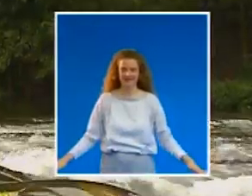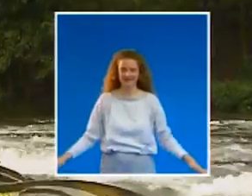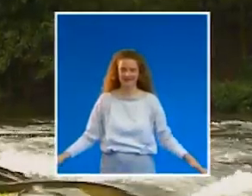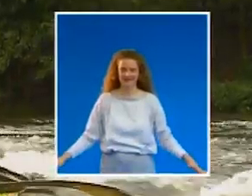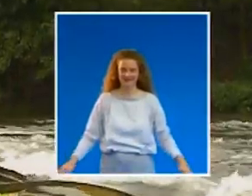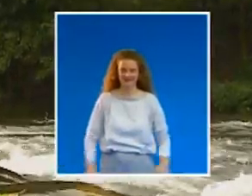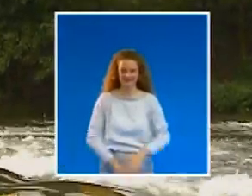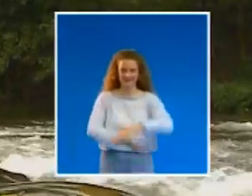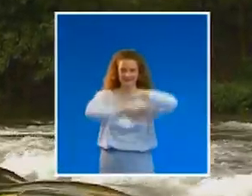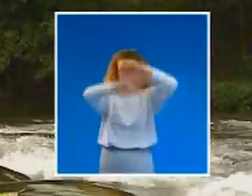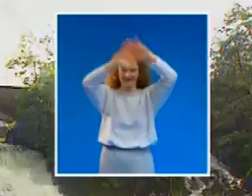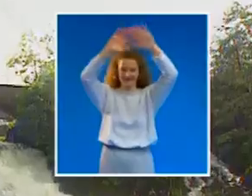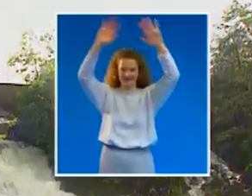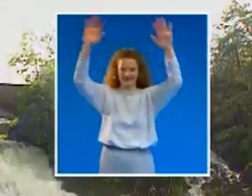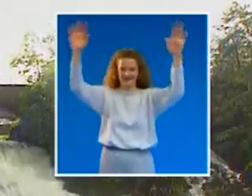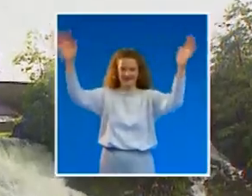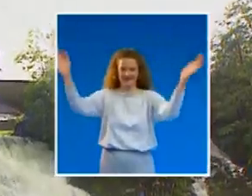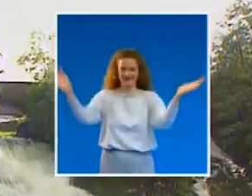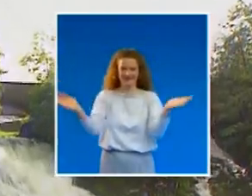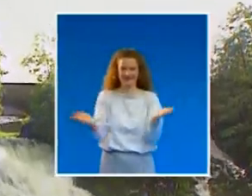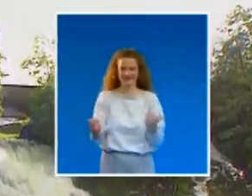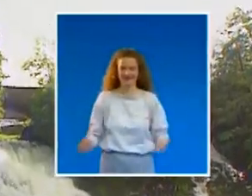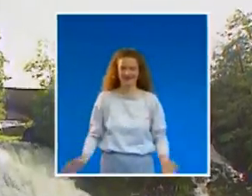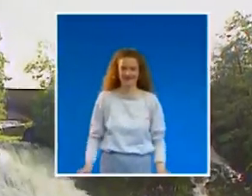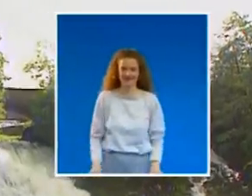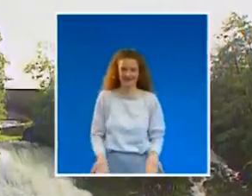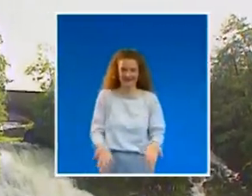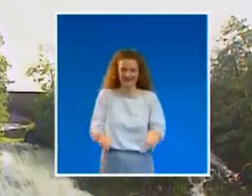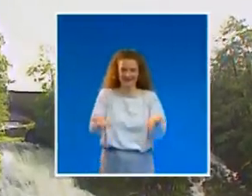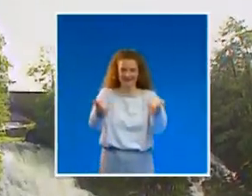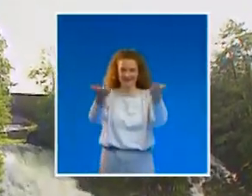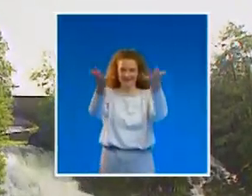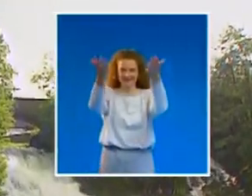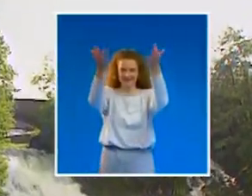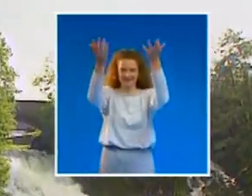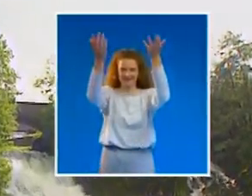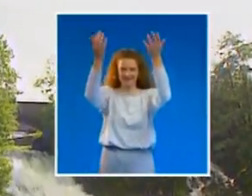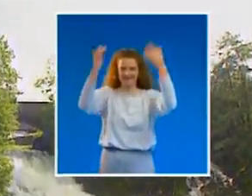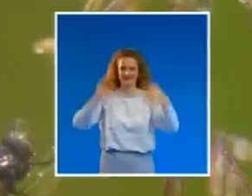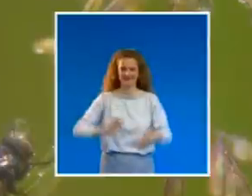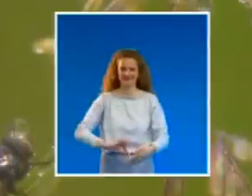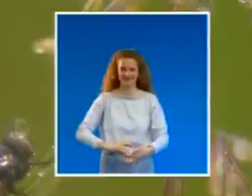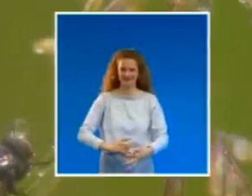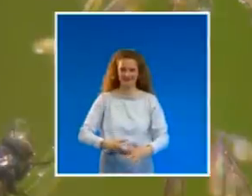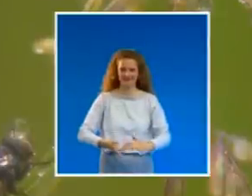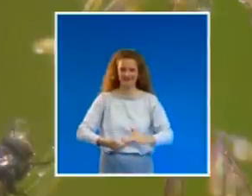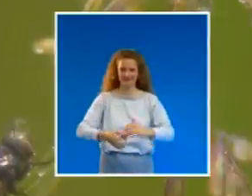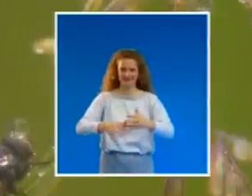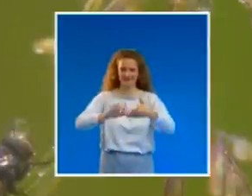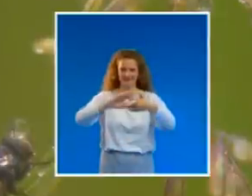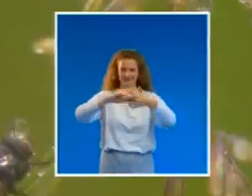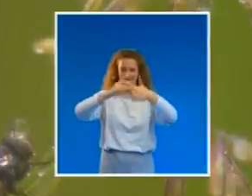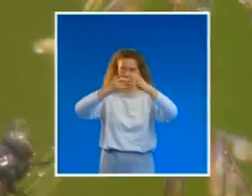the spider out. Out came the sun and dried up all the rain. So